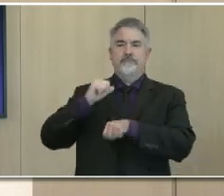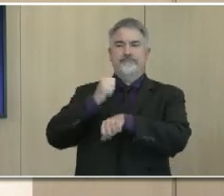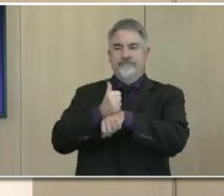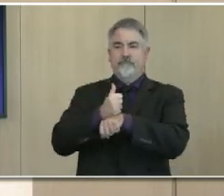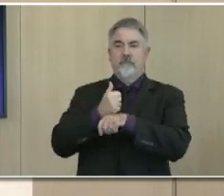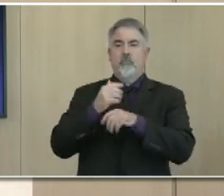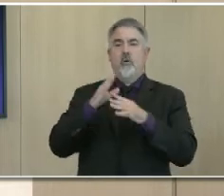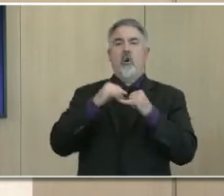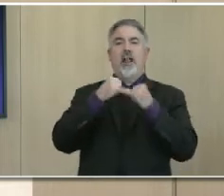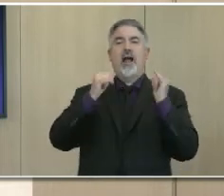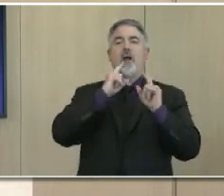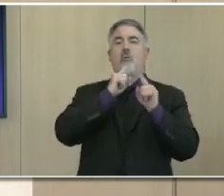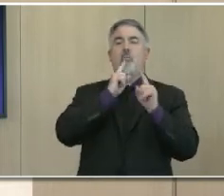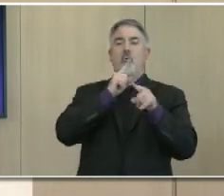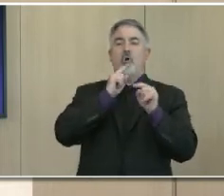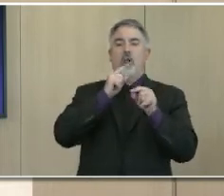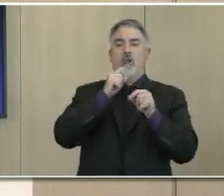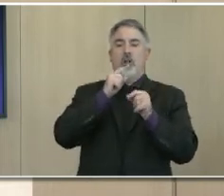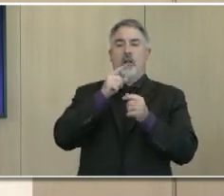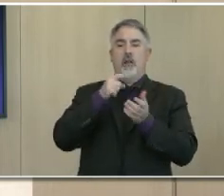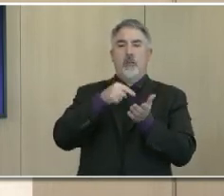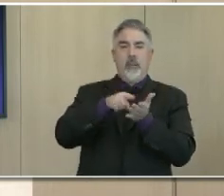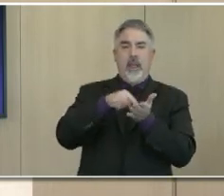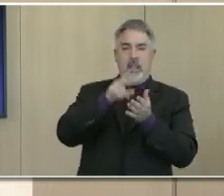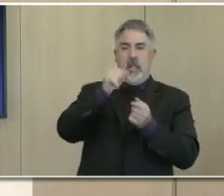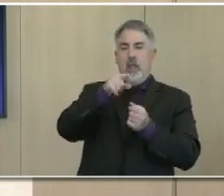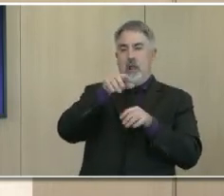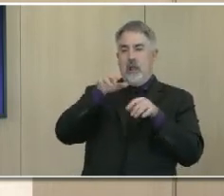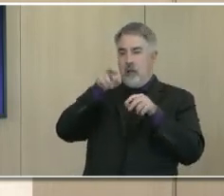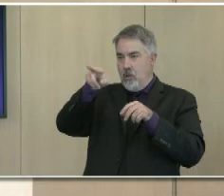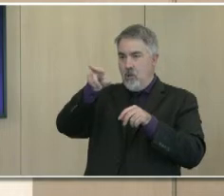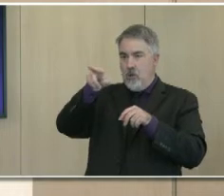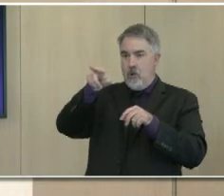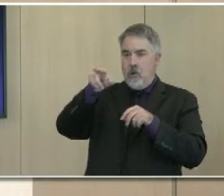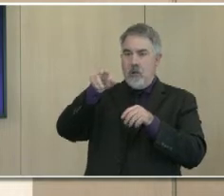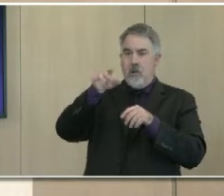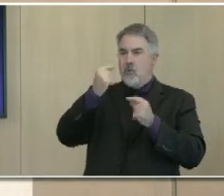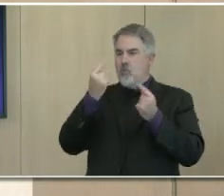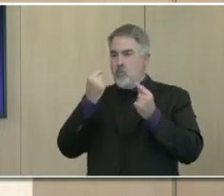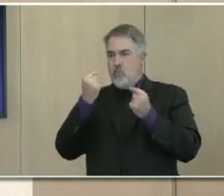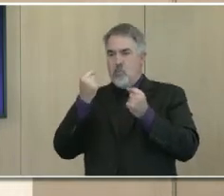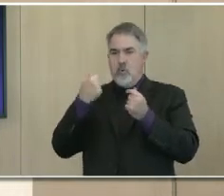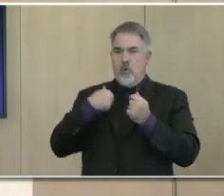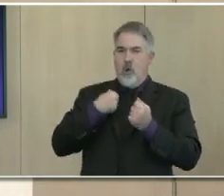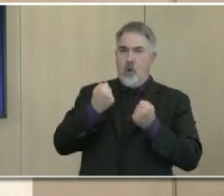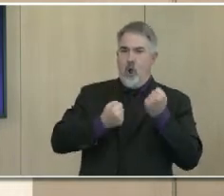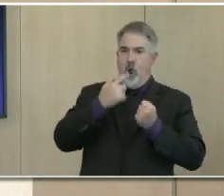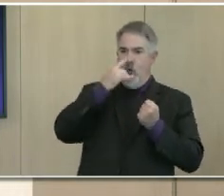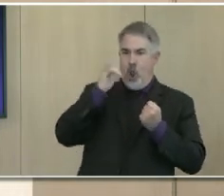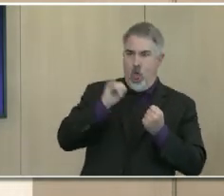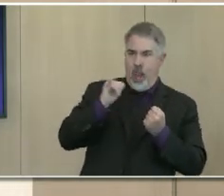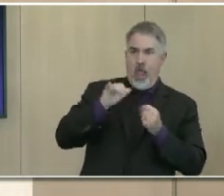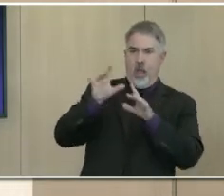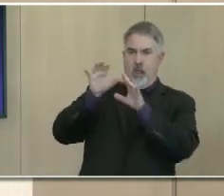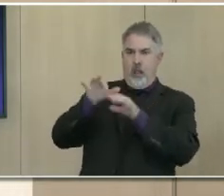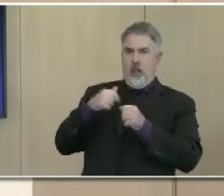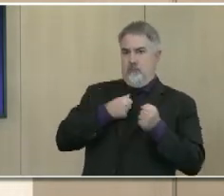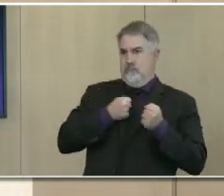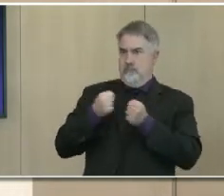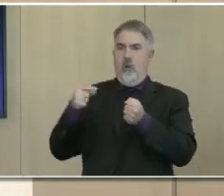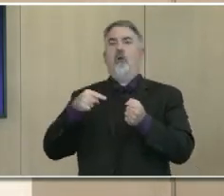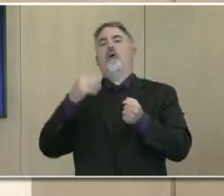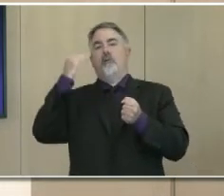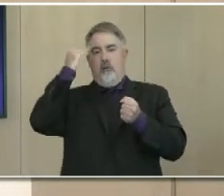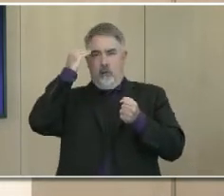portal. So that way you can order online, put your description of your car, put the time that you'd like to pick up, and